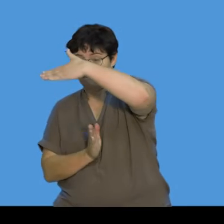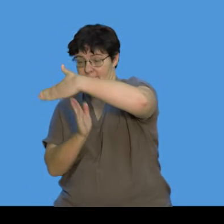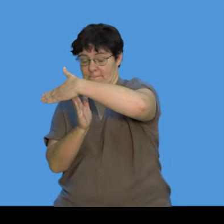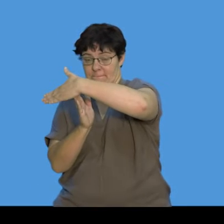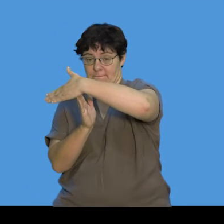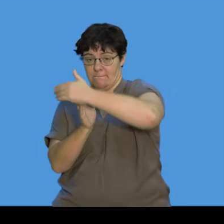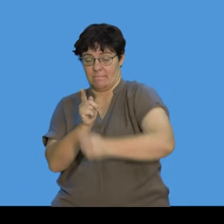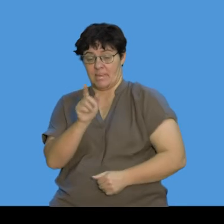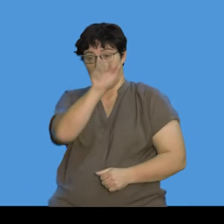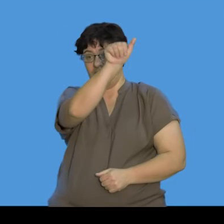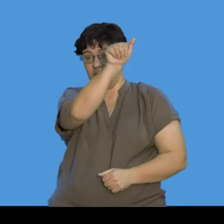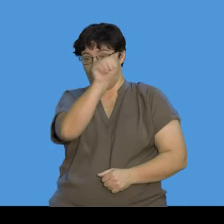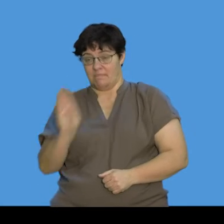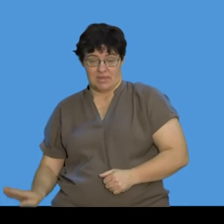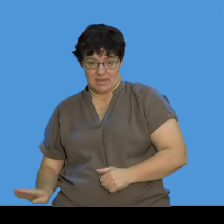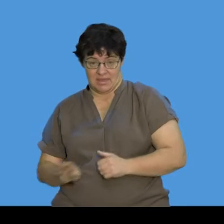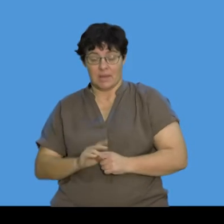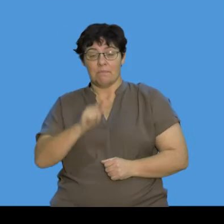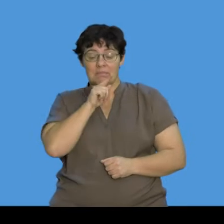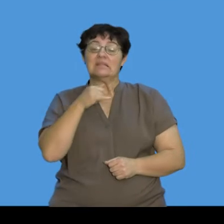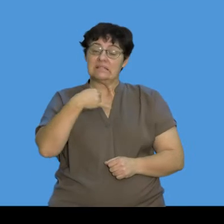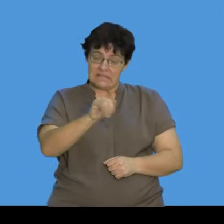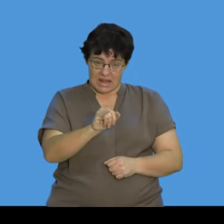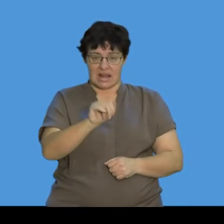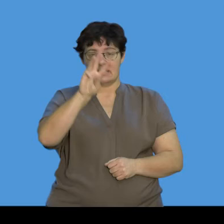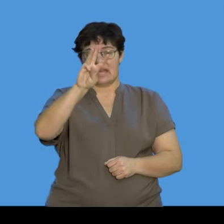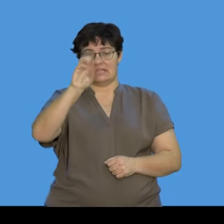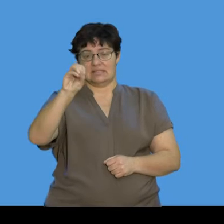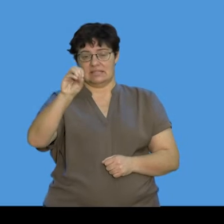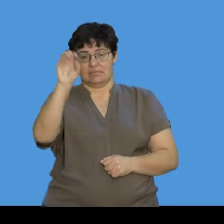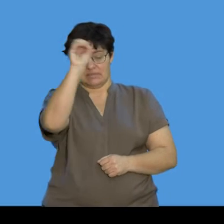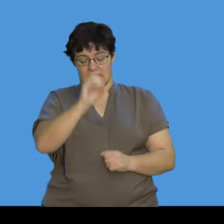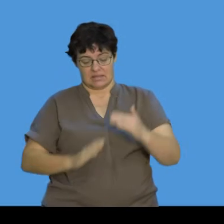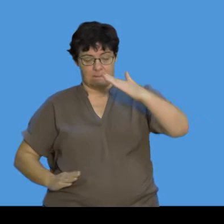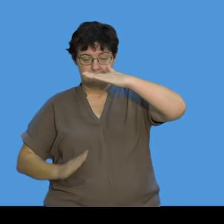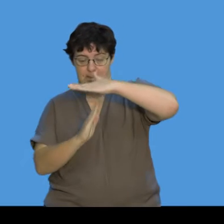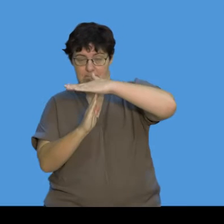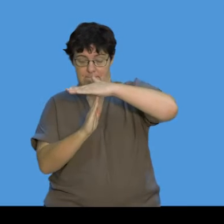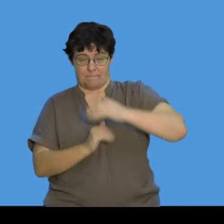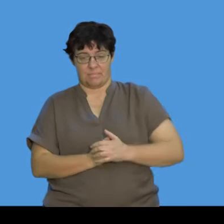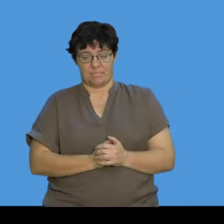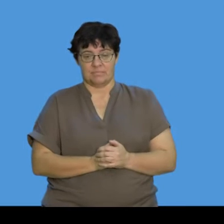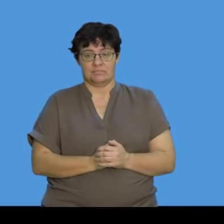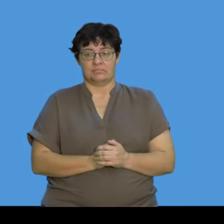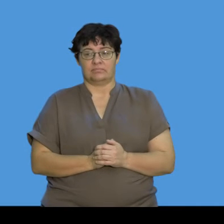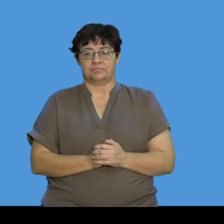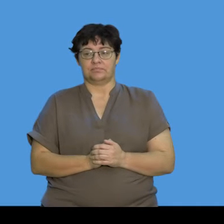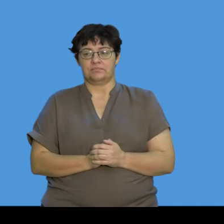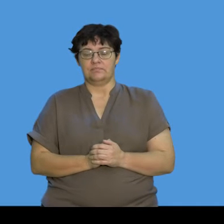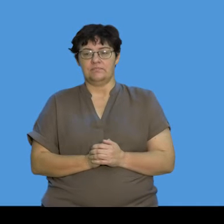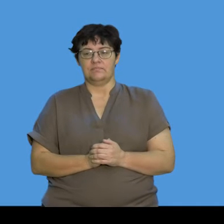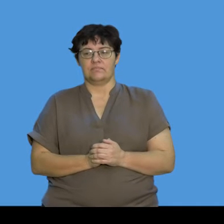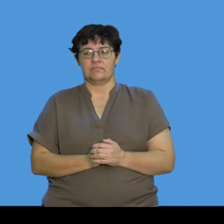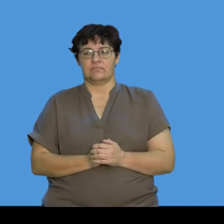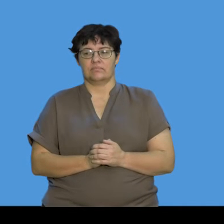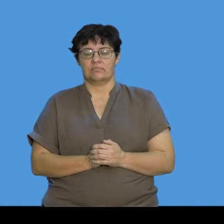the line AB such that it is perpendicular to that line, right? And then the condition here will then